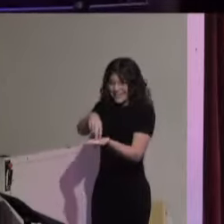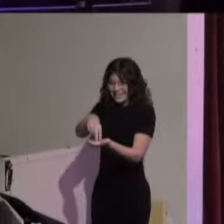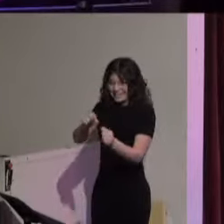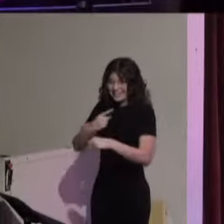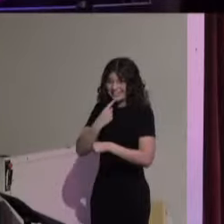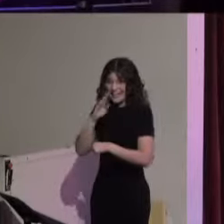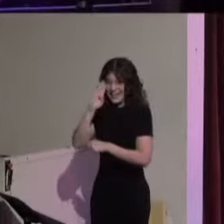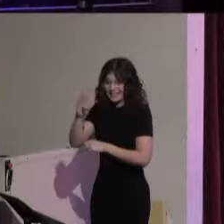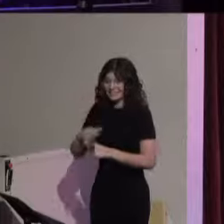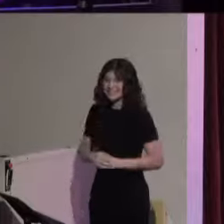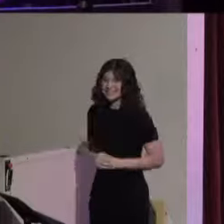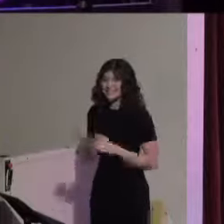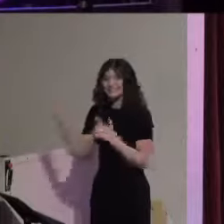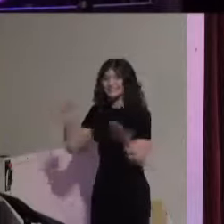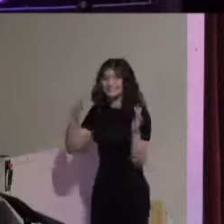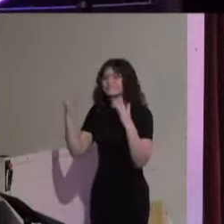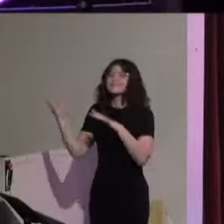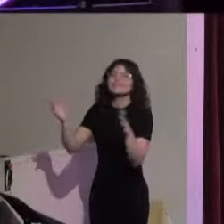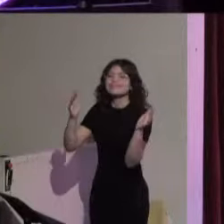hi?